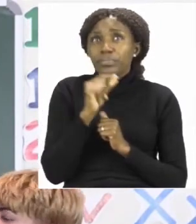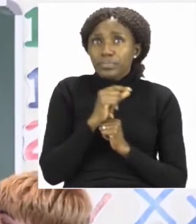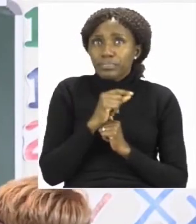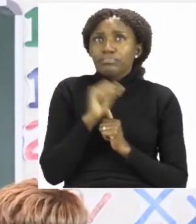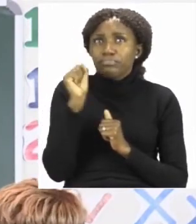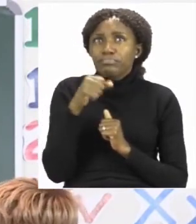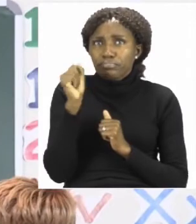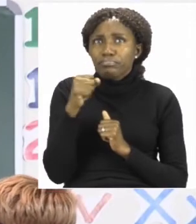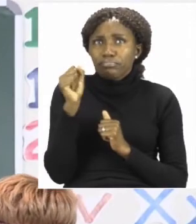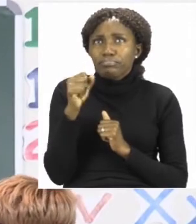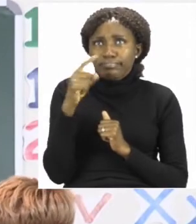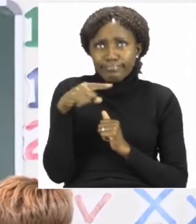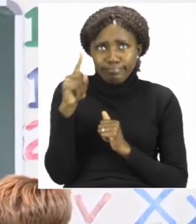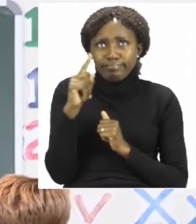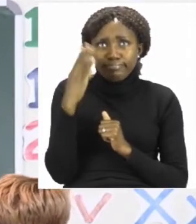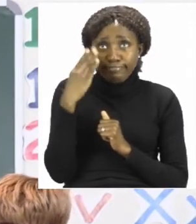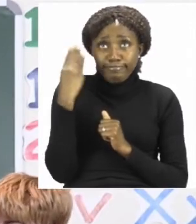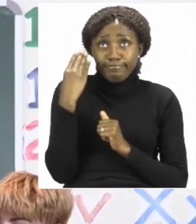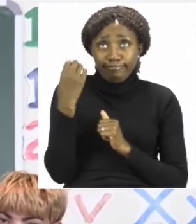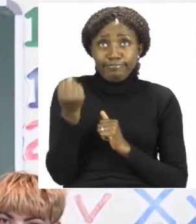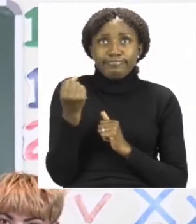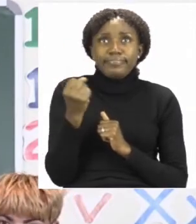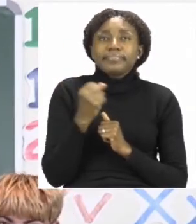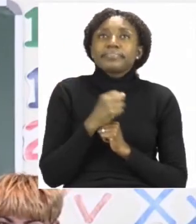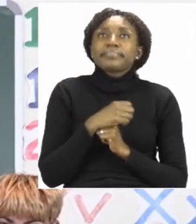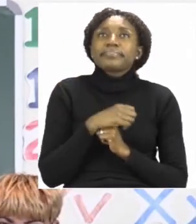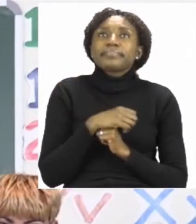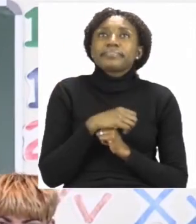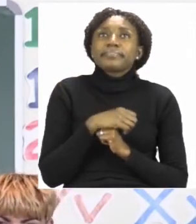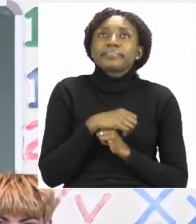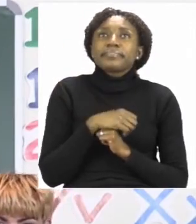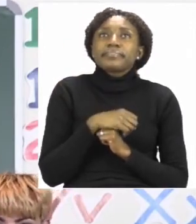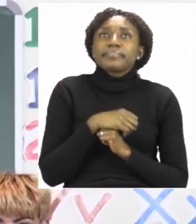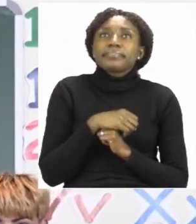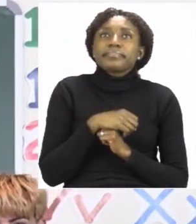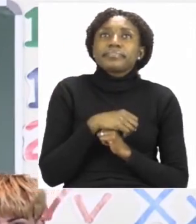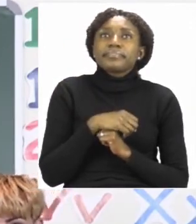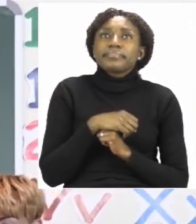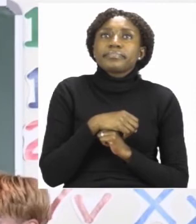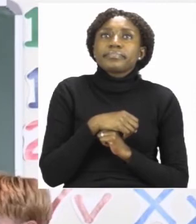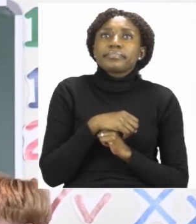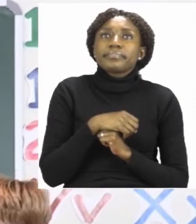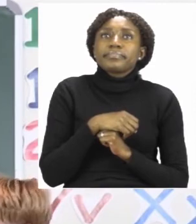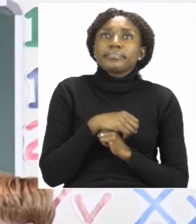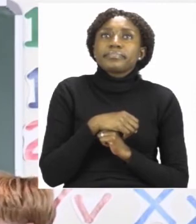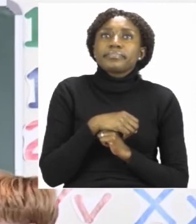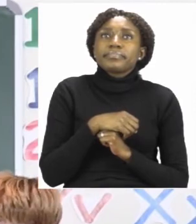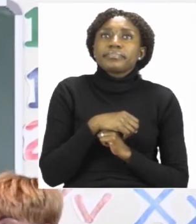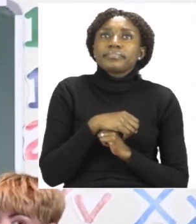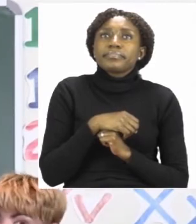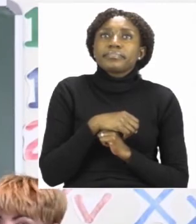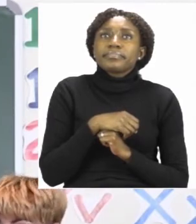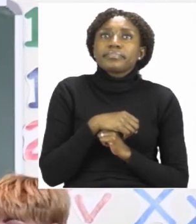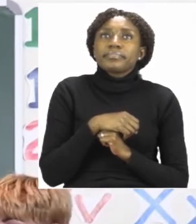absolutely it does so there is a little bit of blue now let's see